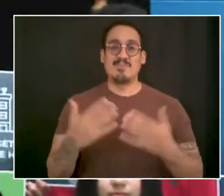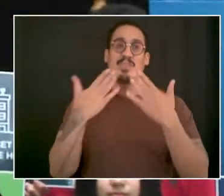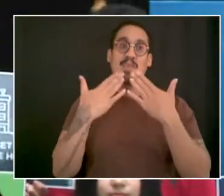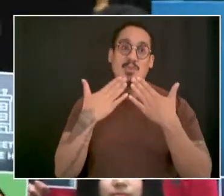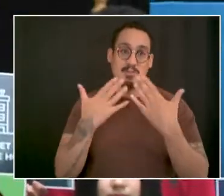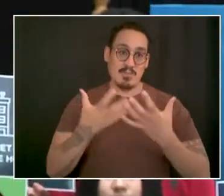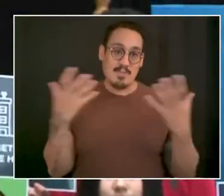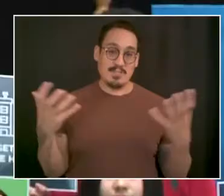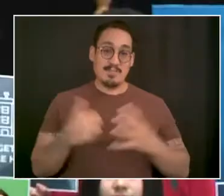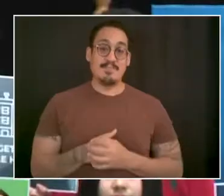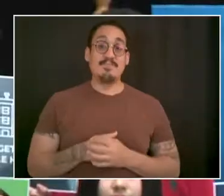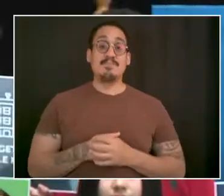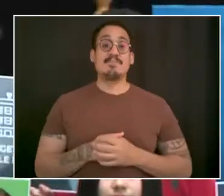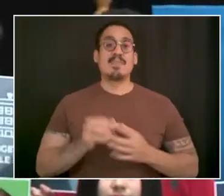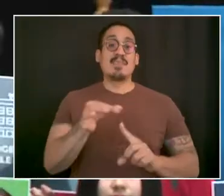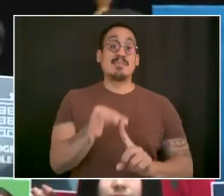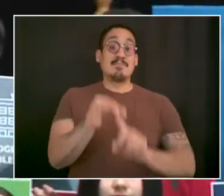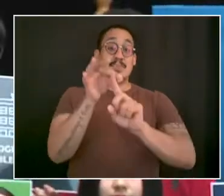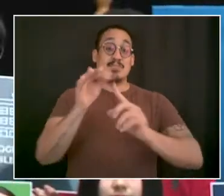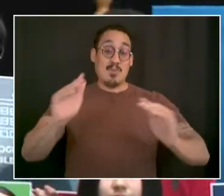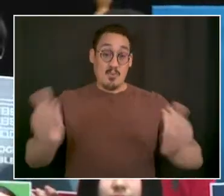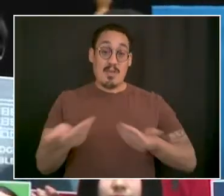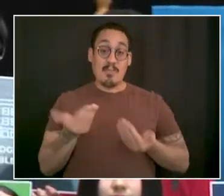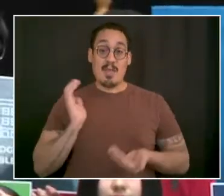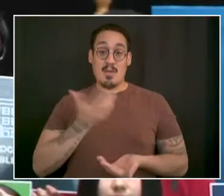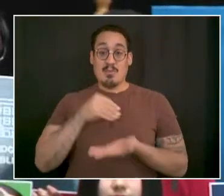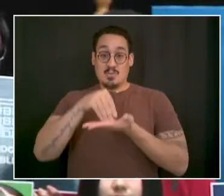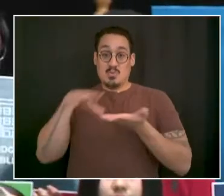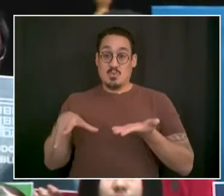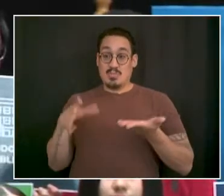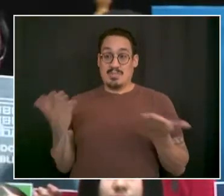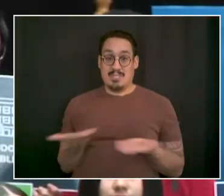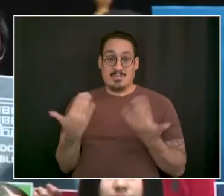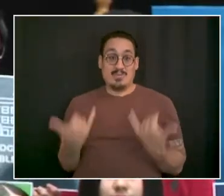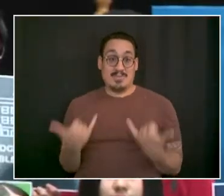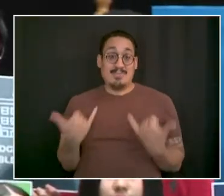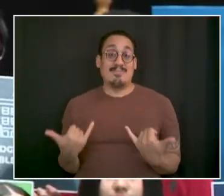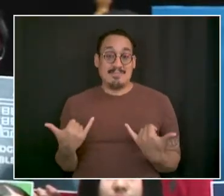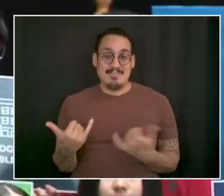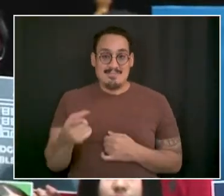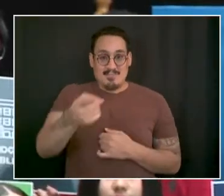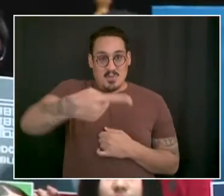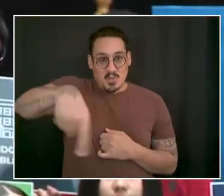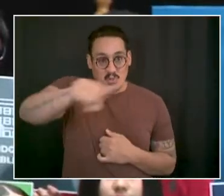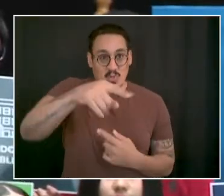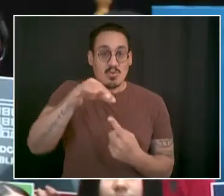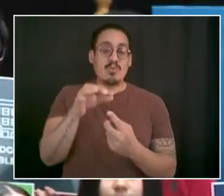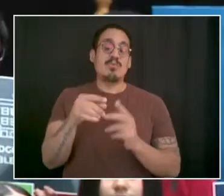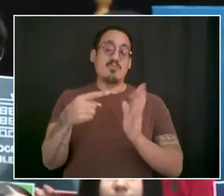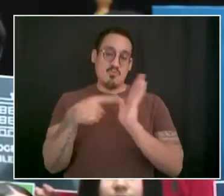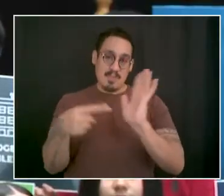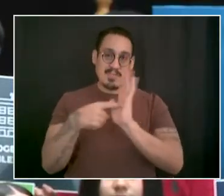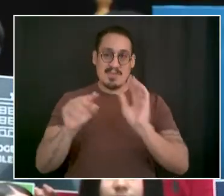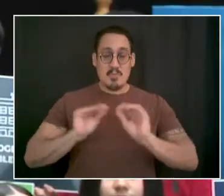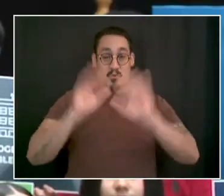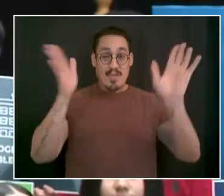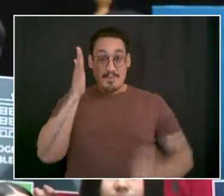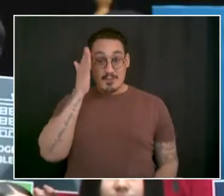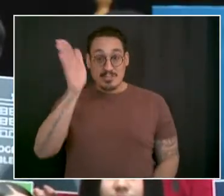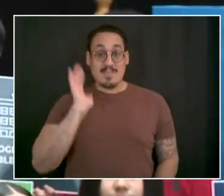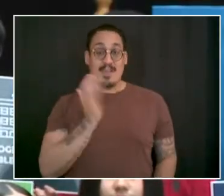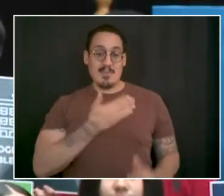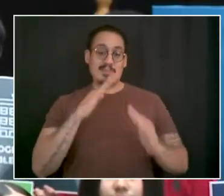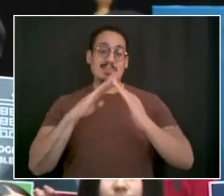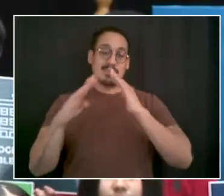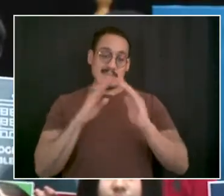A special welcome to our students that are here today. You represent the bright future of our city. Your